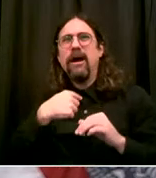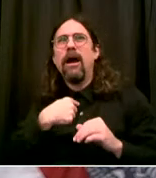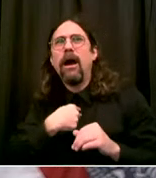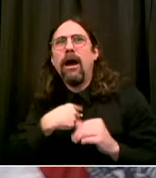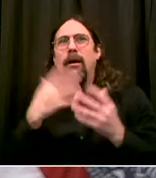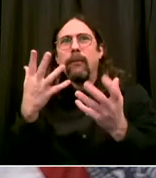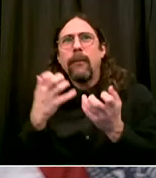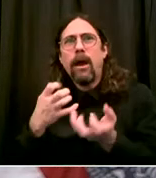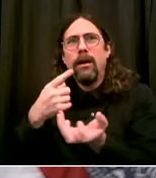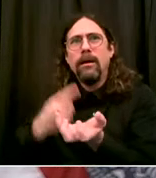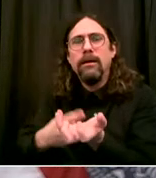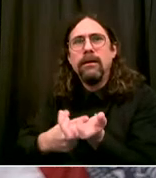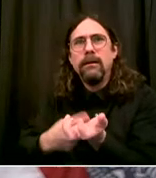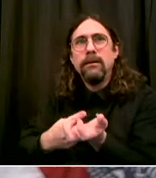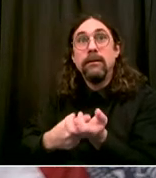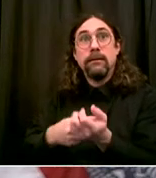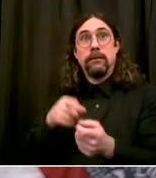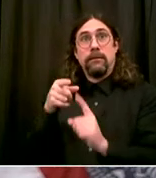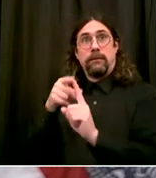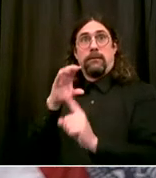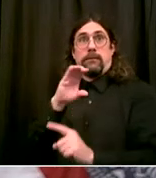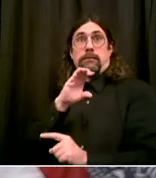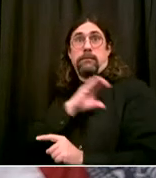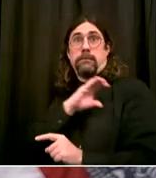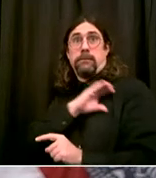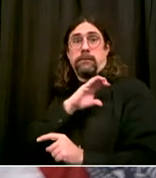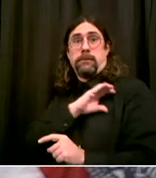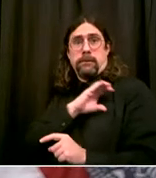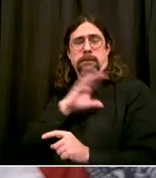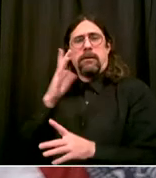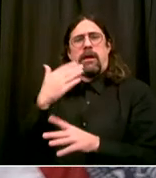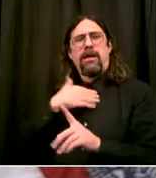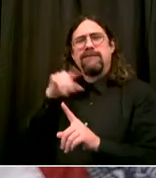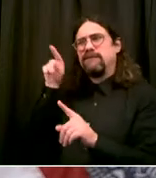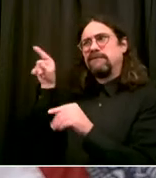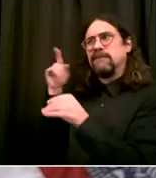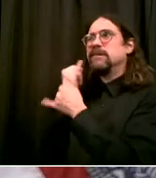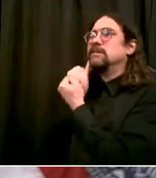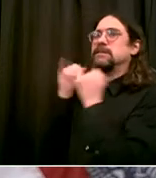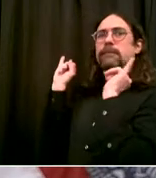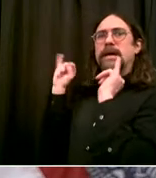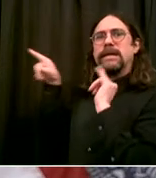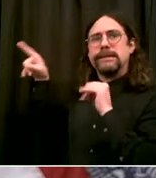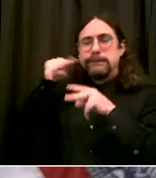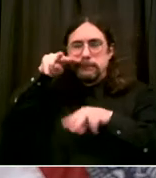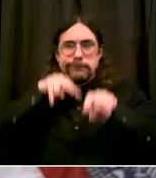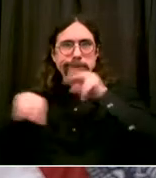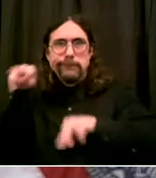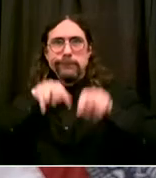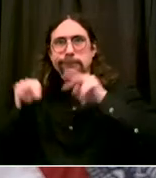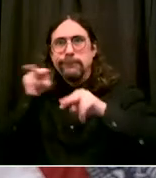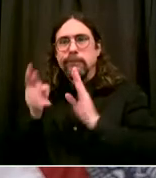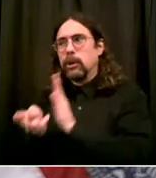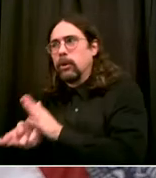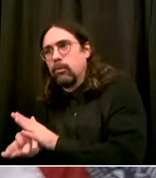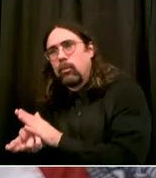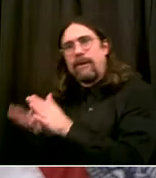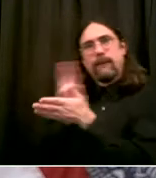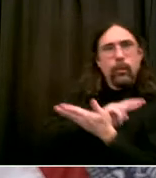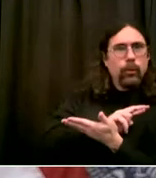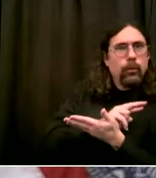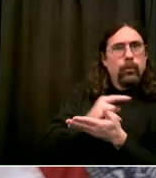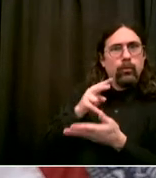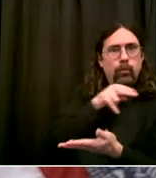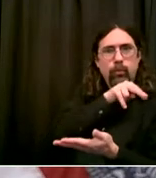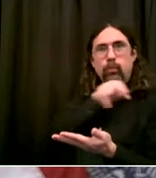of protesters on May 30th. You said you were going to look into that. Have you had a chance to